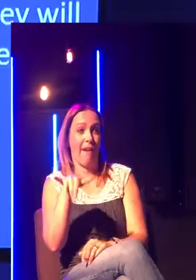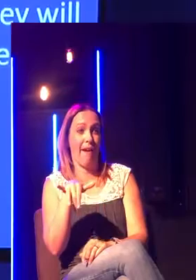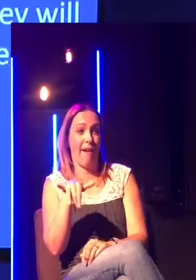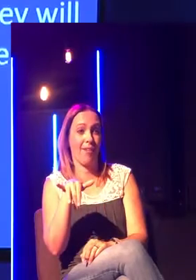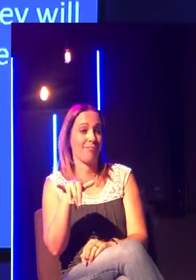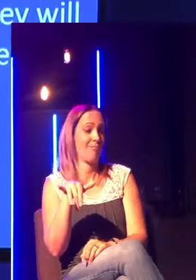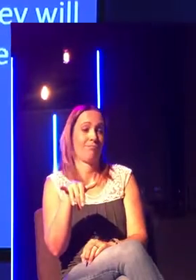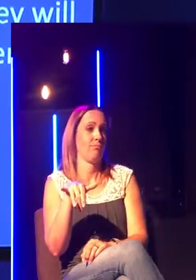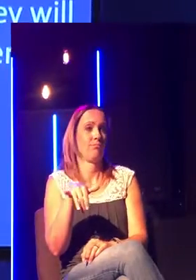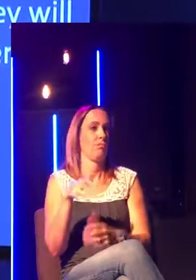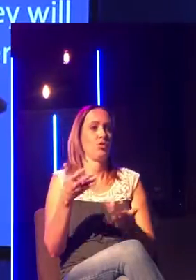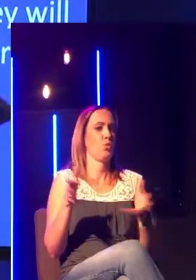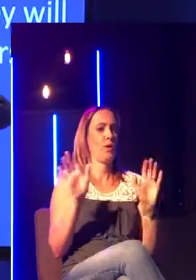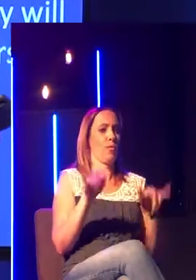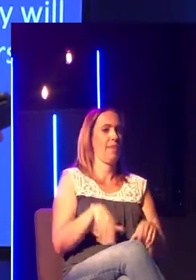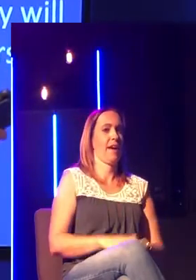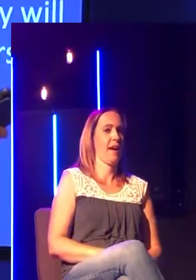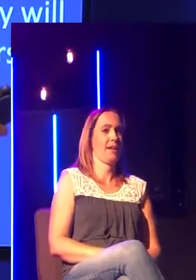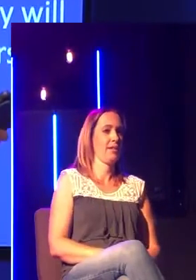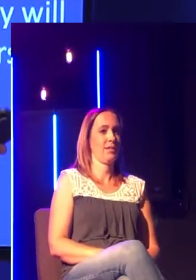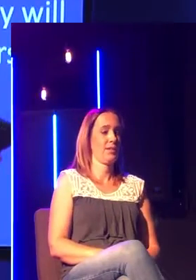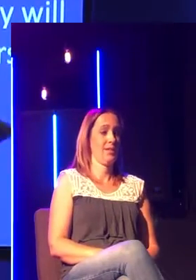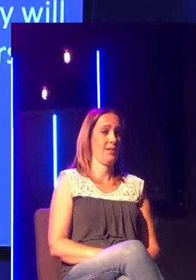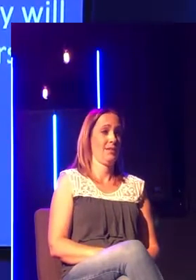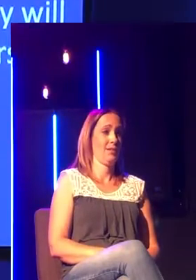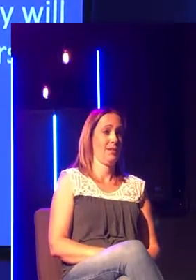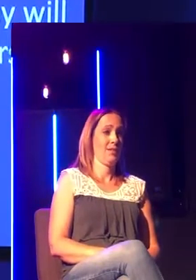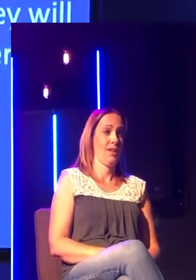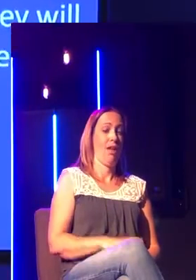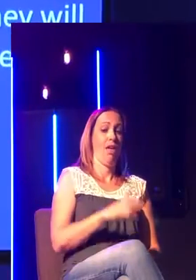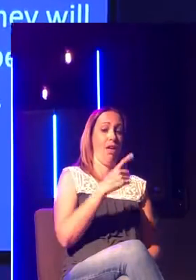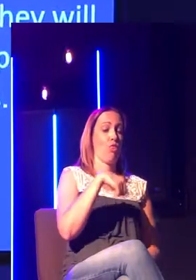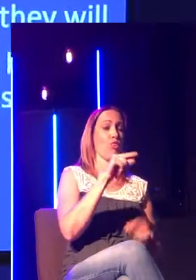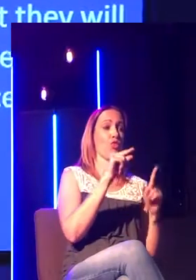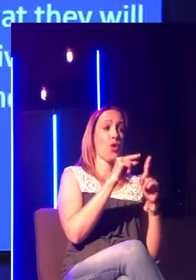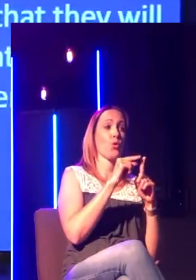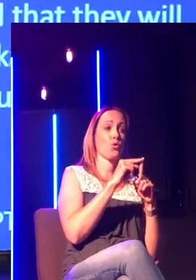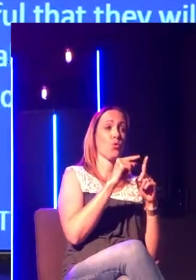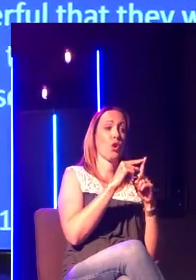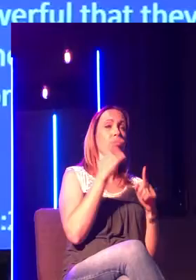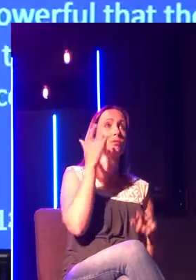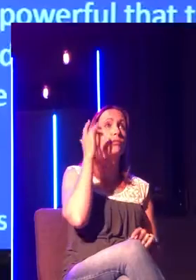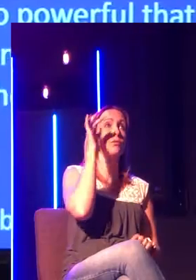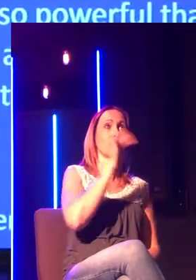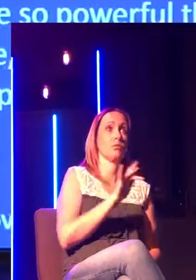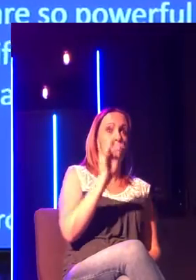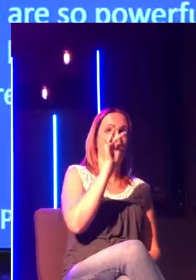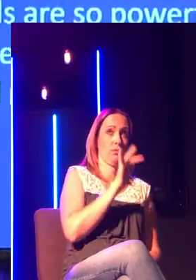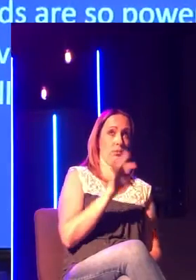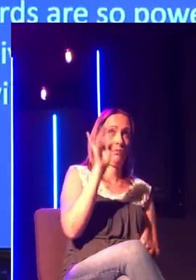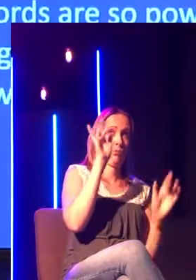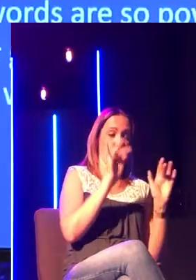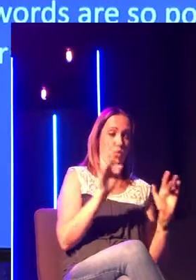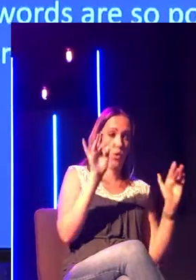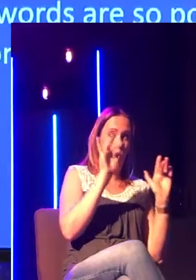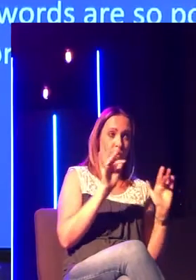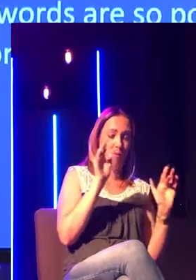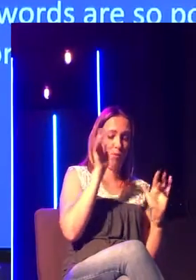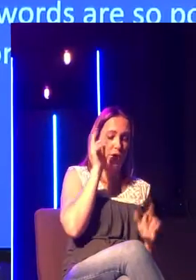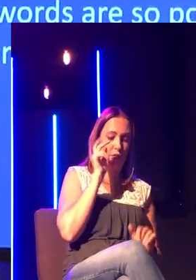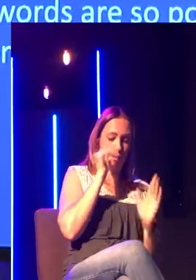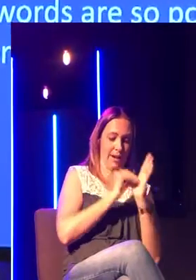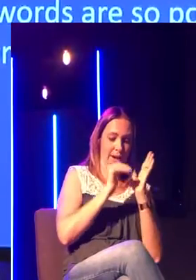Probably that wouldn't be good for a lot of us. Man, if we could, because those words are playing over and over and over in our